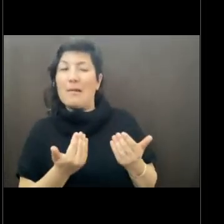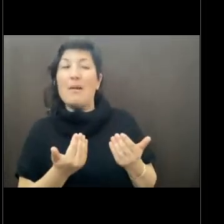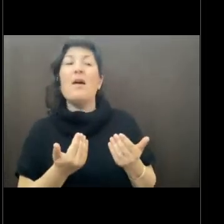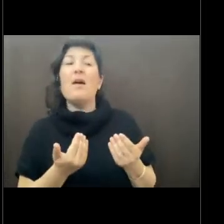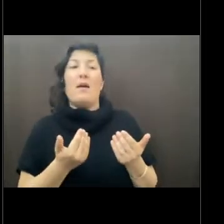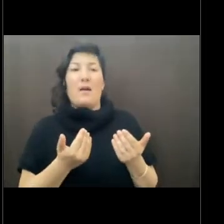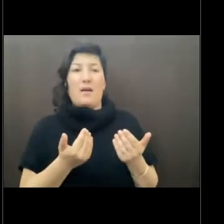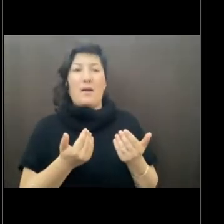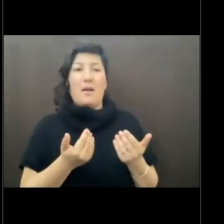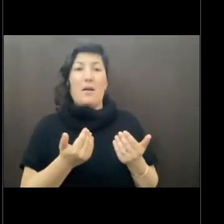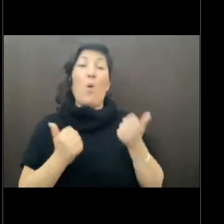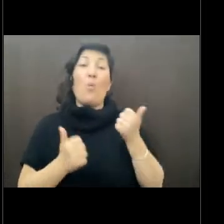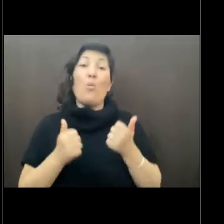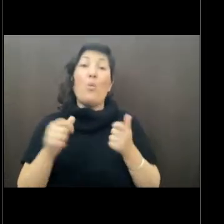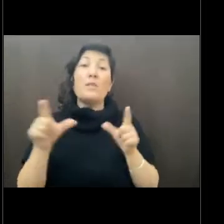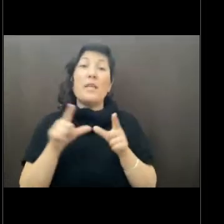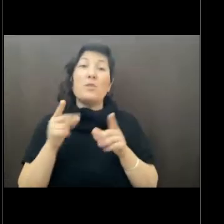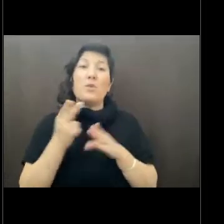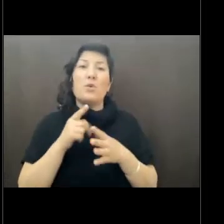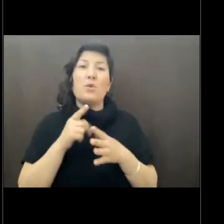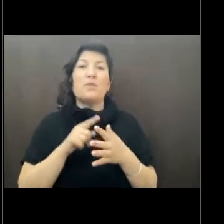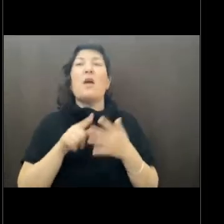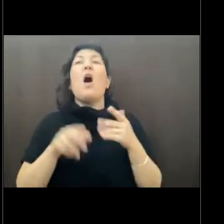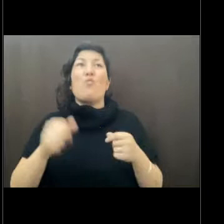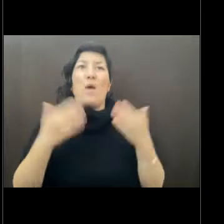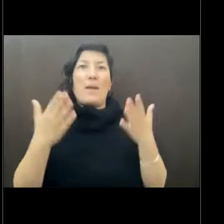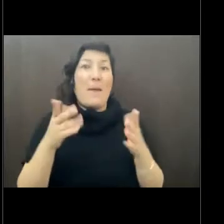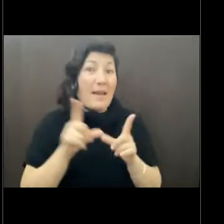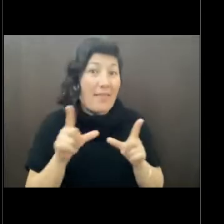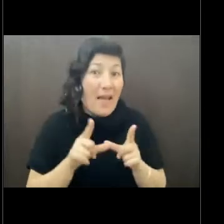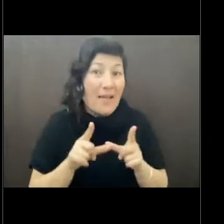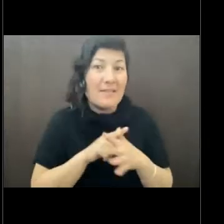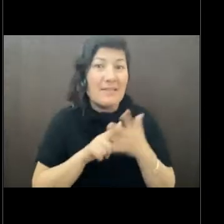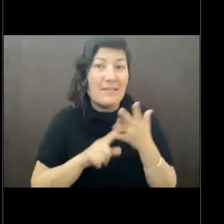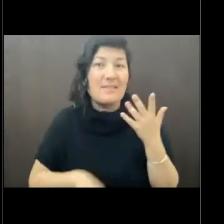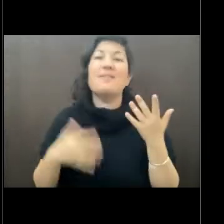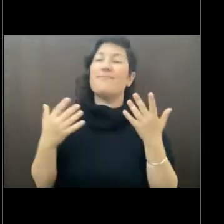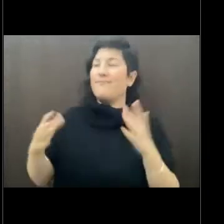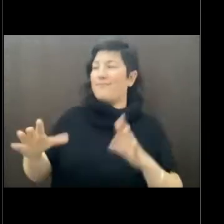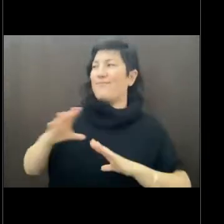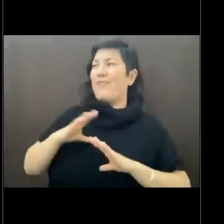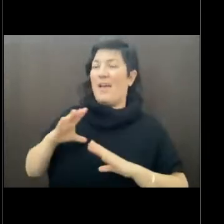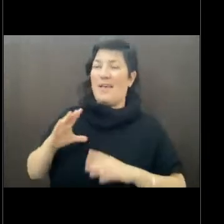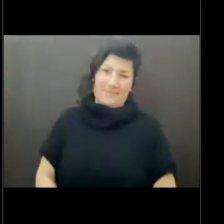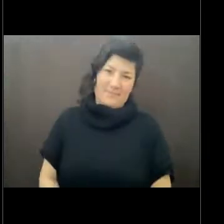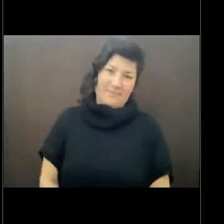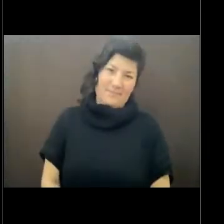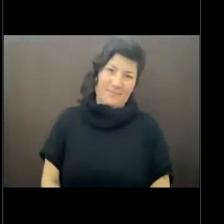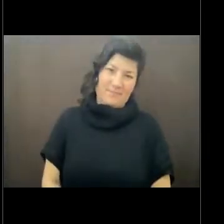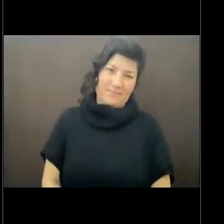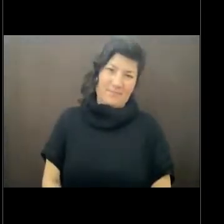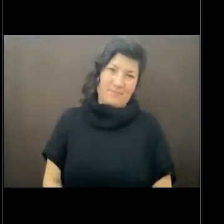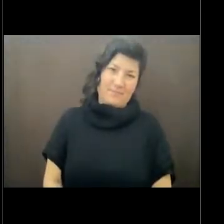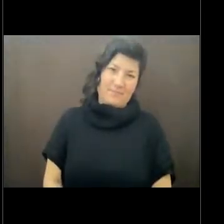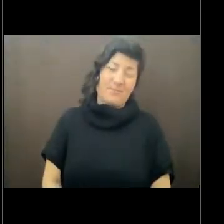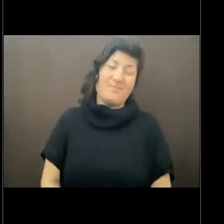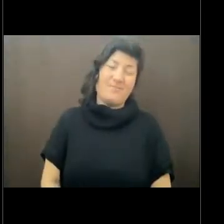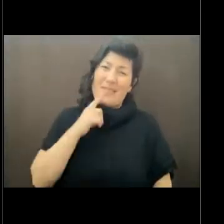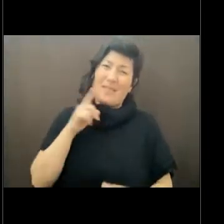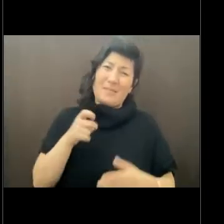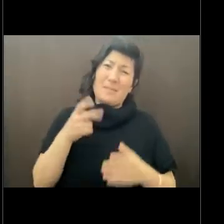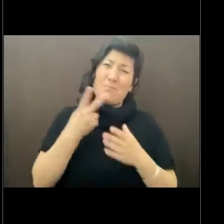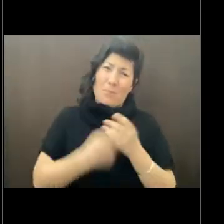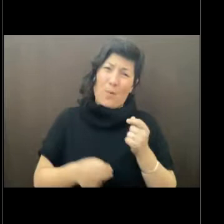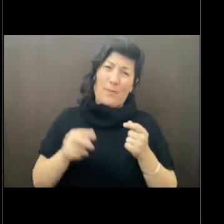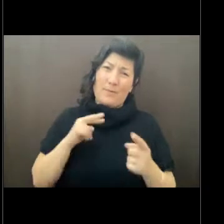here's which license do I use? Oh, there's the recommended license. Okay, now we're good. So I think we have to do both sides of that,